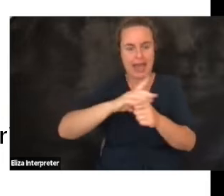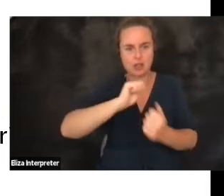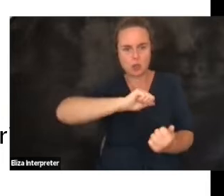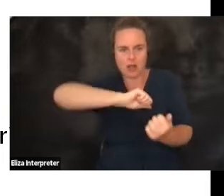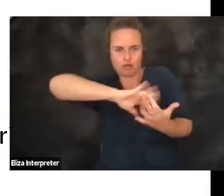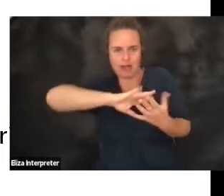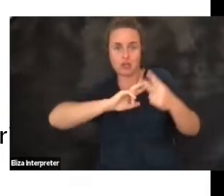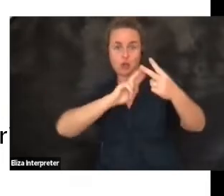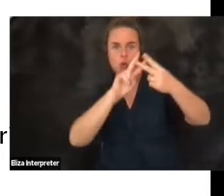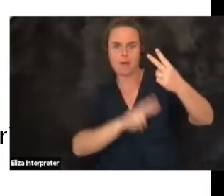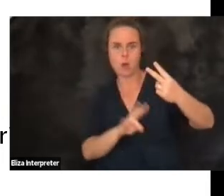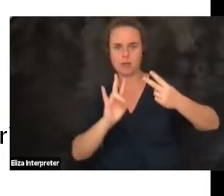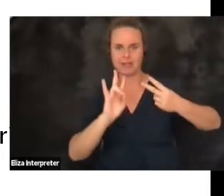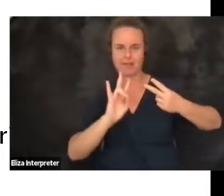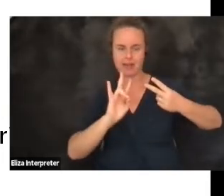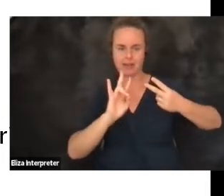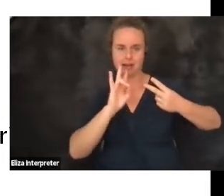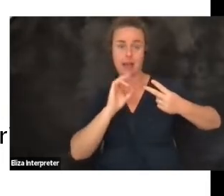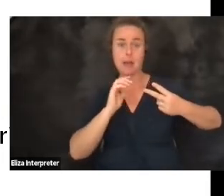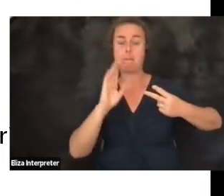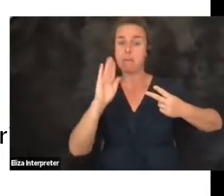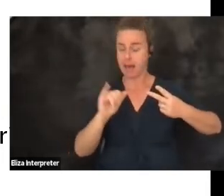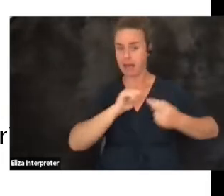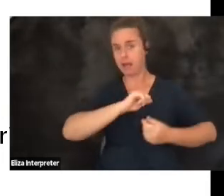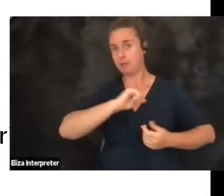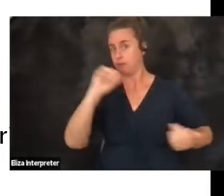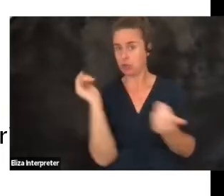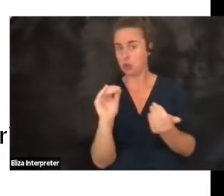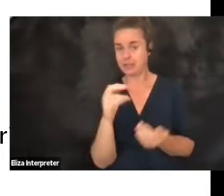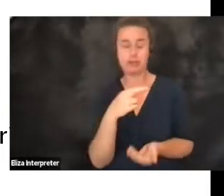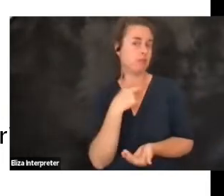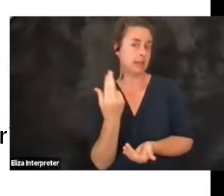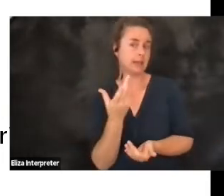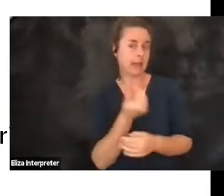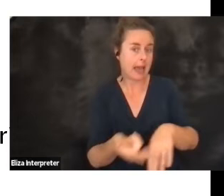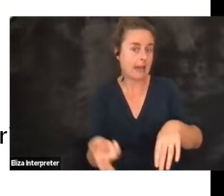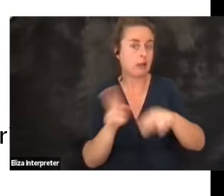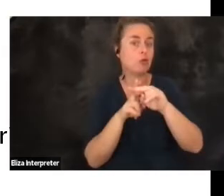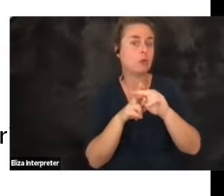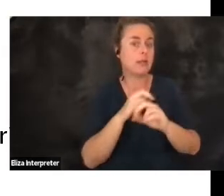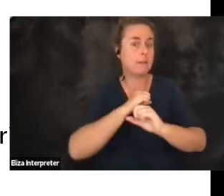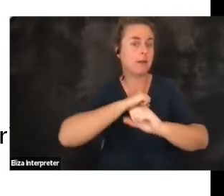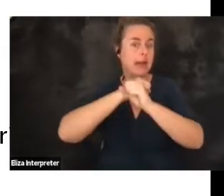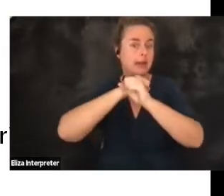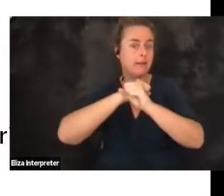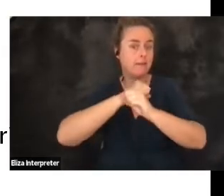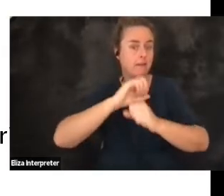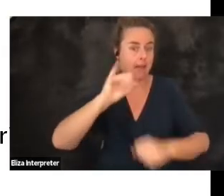problem behaviors by reducing risk and increasing protective factors. And it's